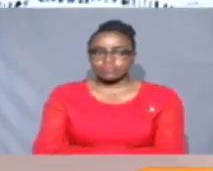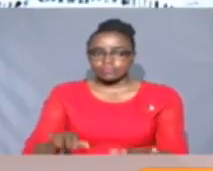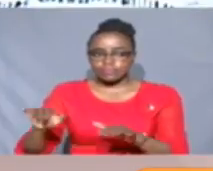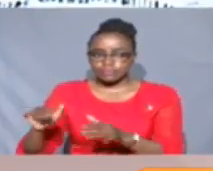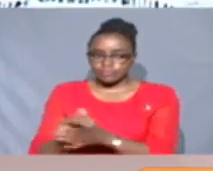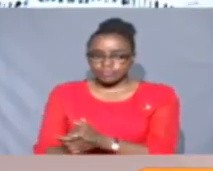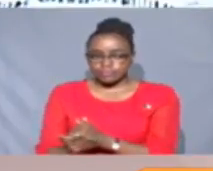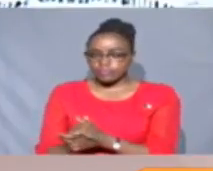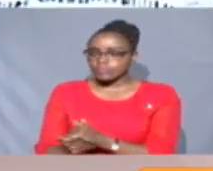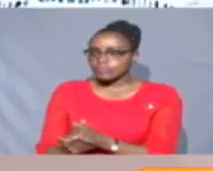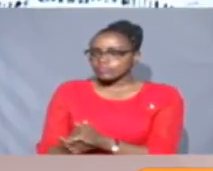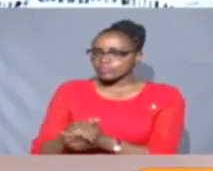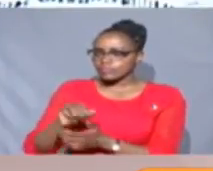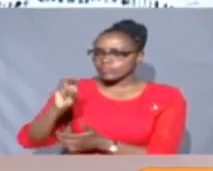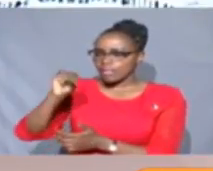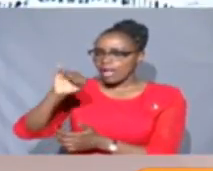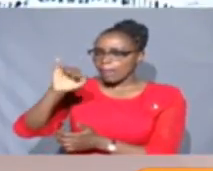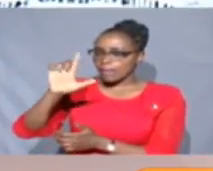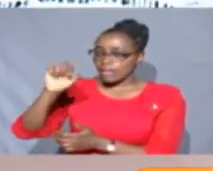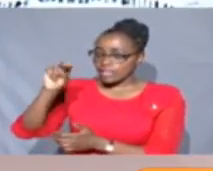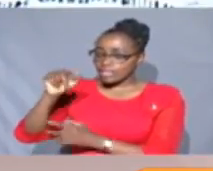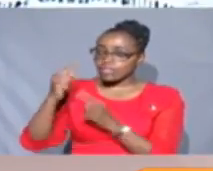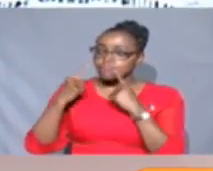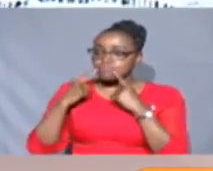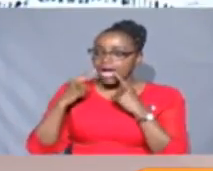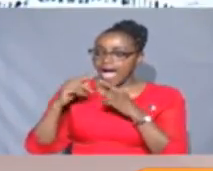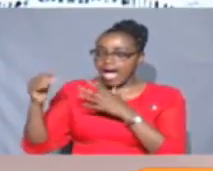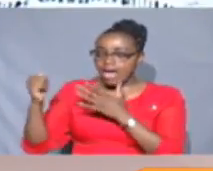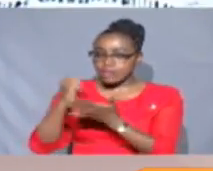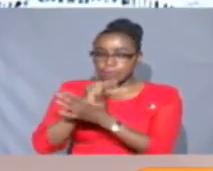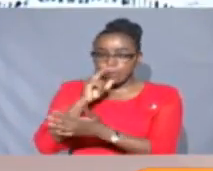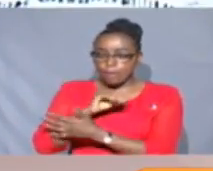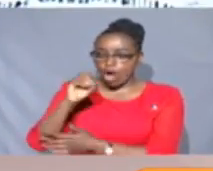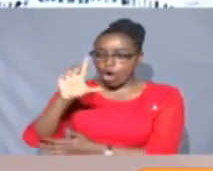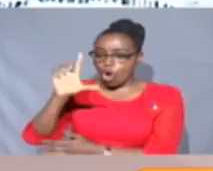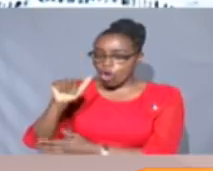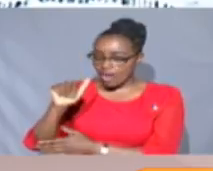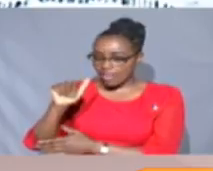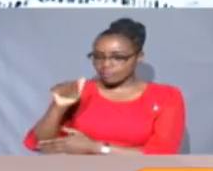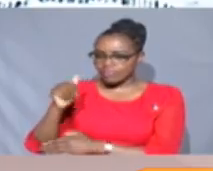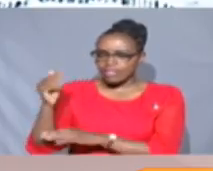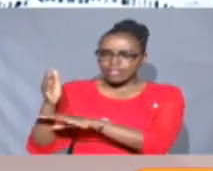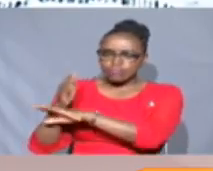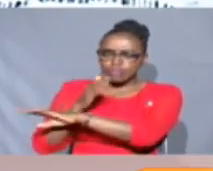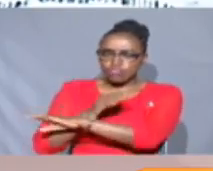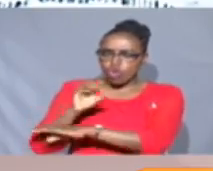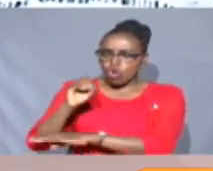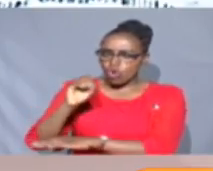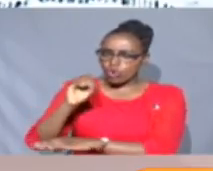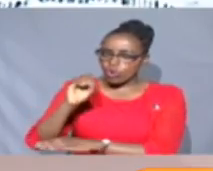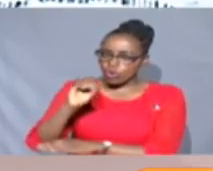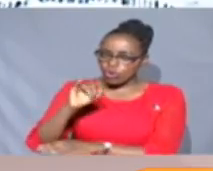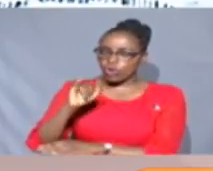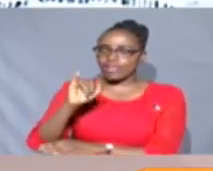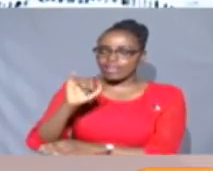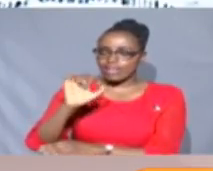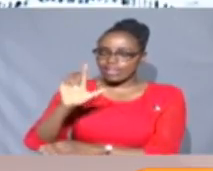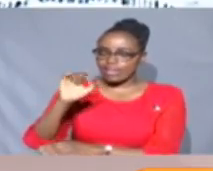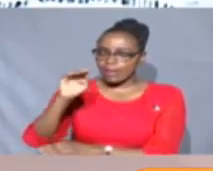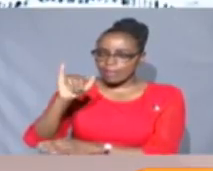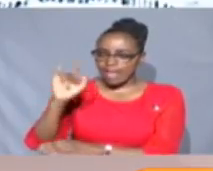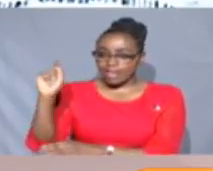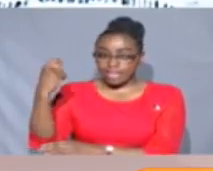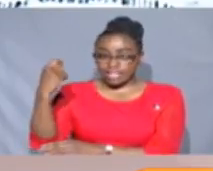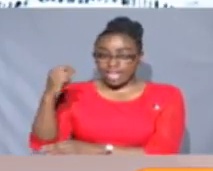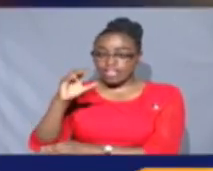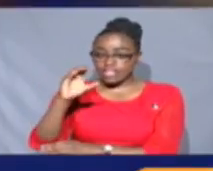Millicent Onyonyi has been appointed the new general manager of Ola Energy, formerly known as Oil Libya Kenya. Onyonyi was, until her appointment,